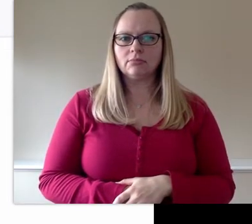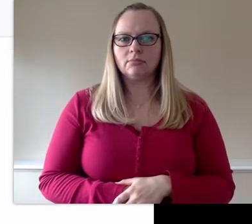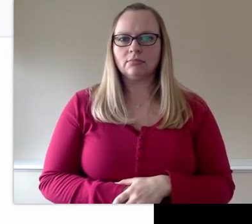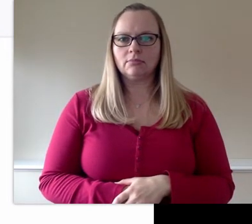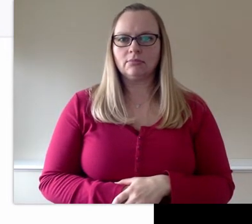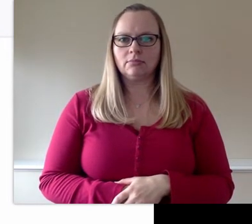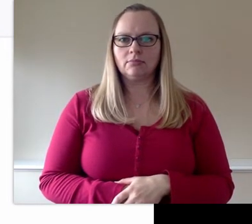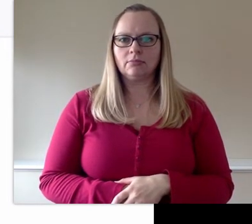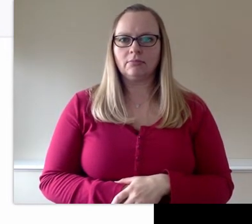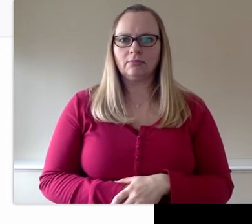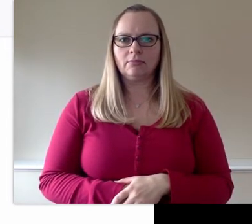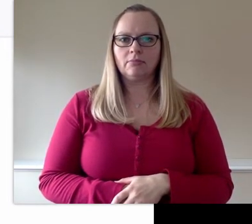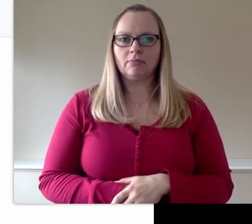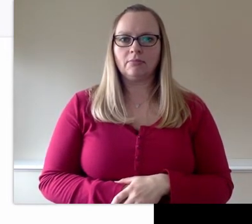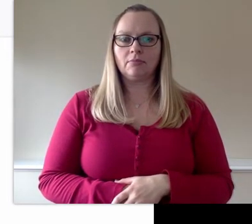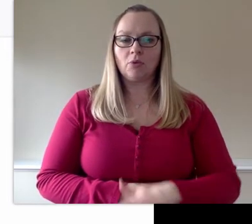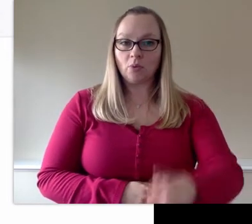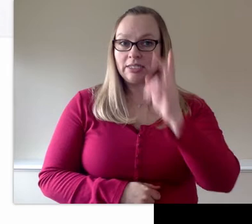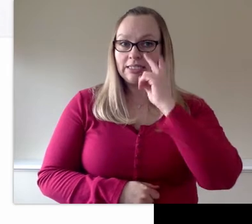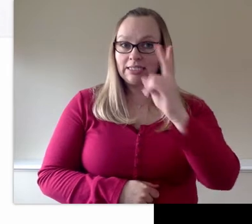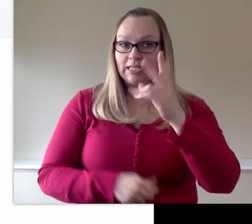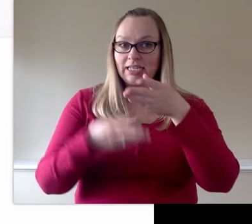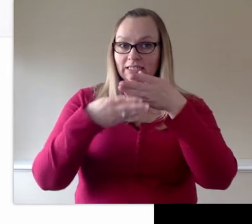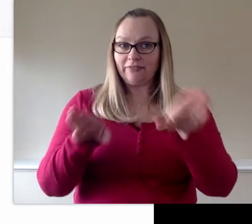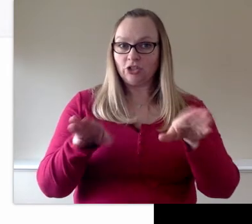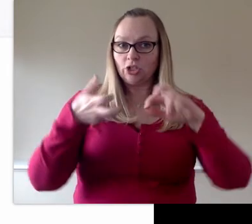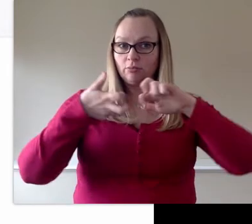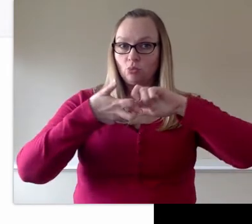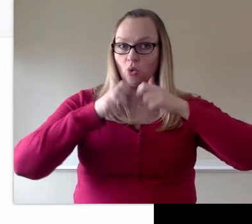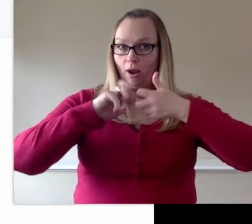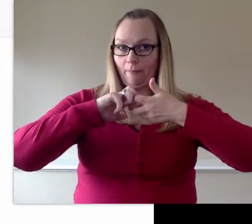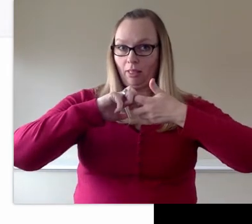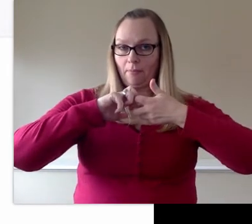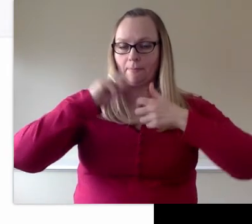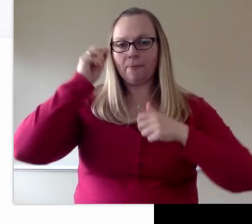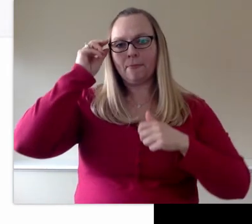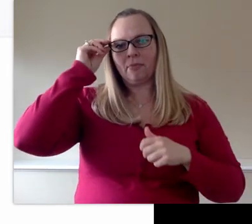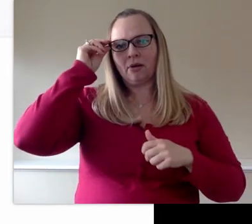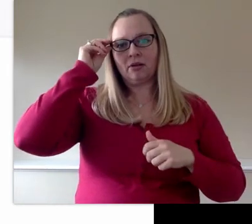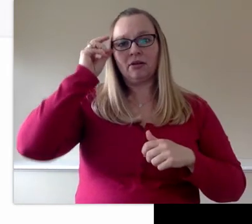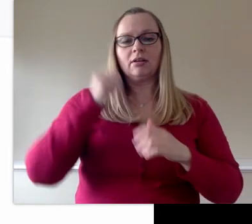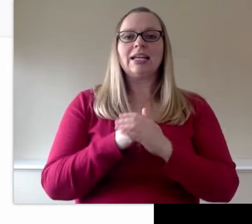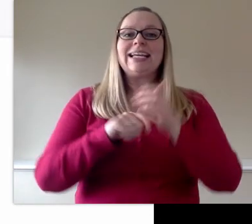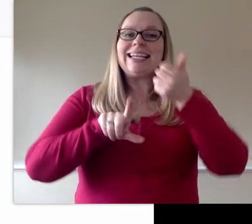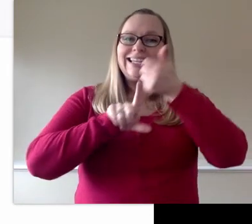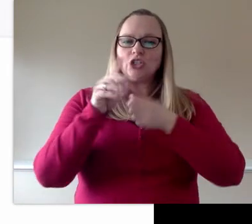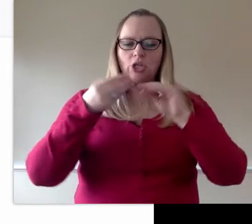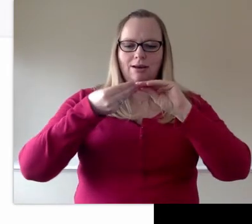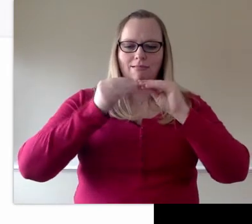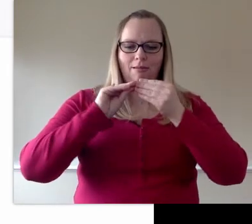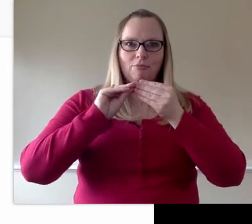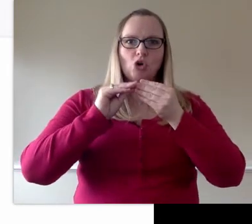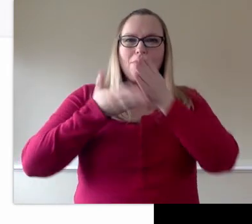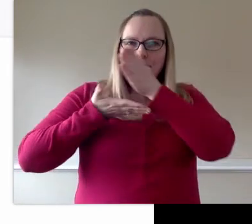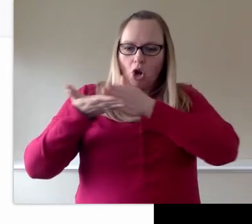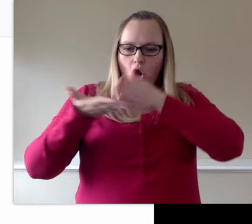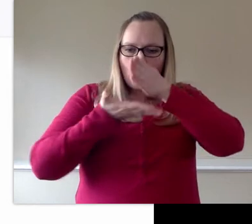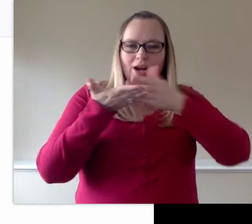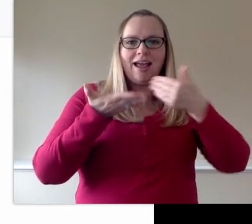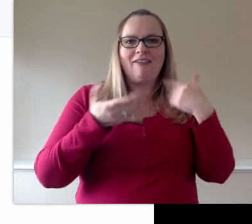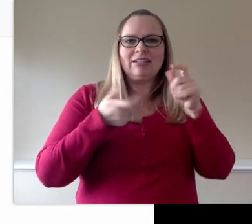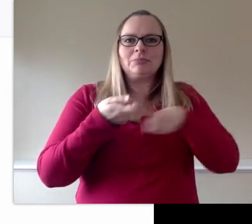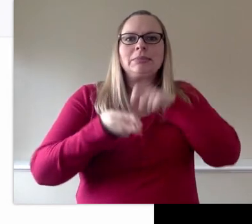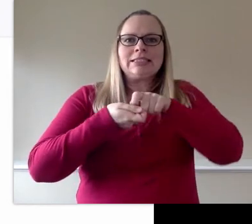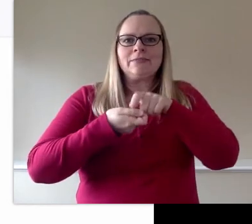When we see a division problem, each number has a name. There's different parts. So here are the